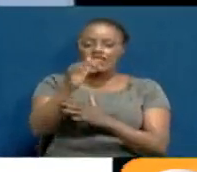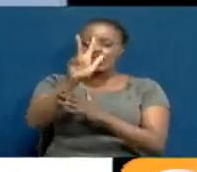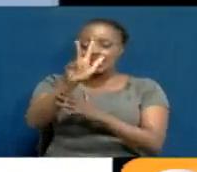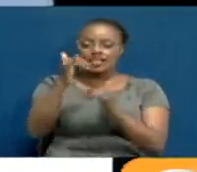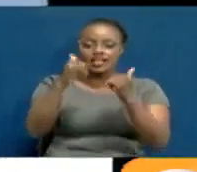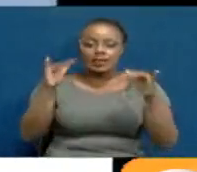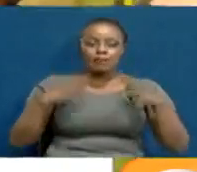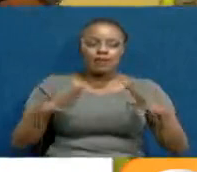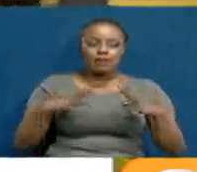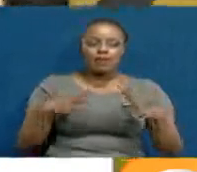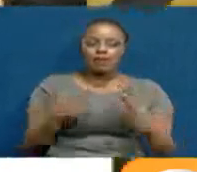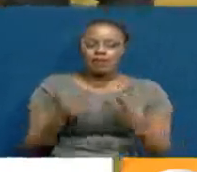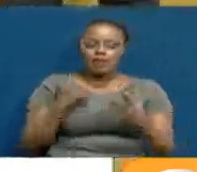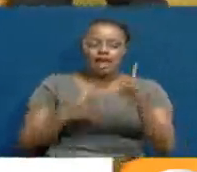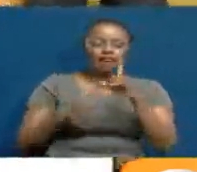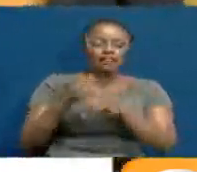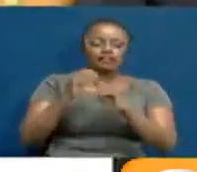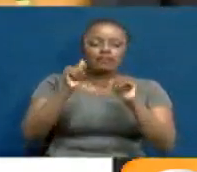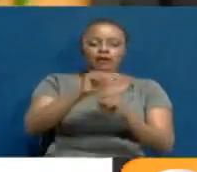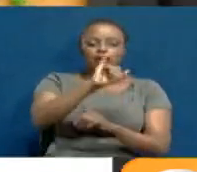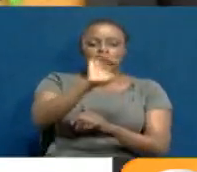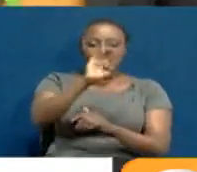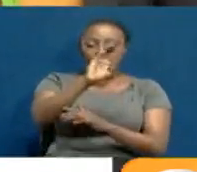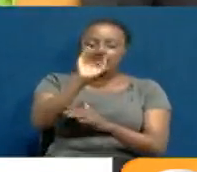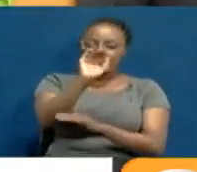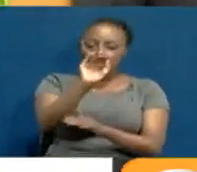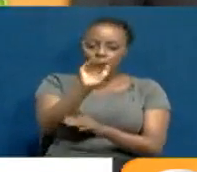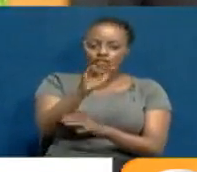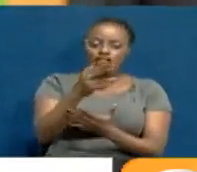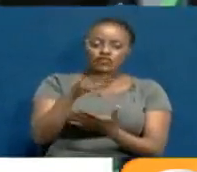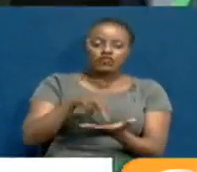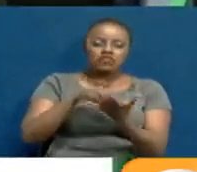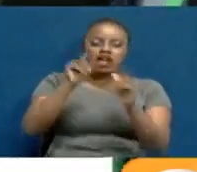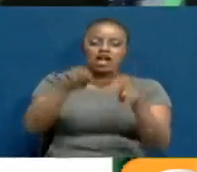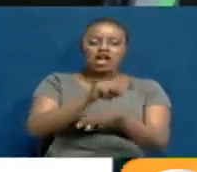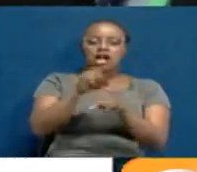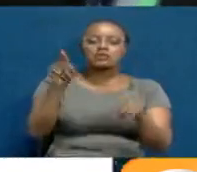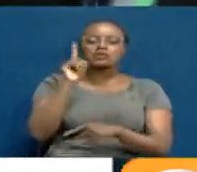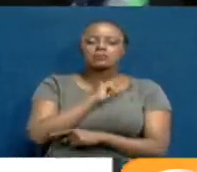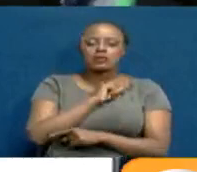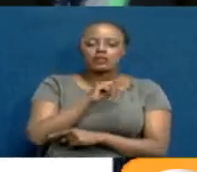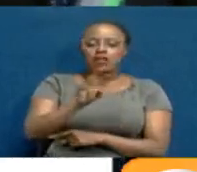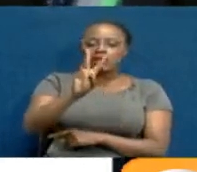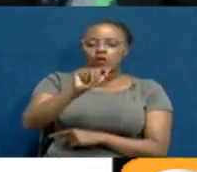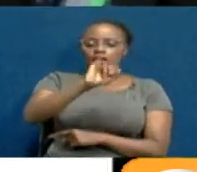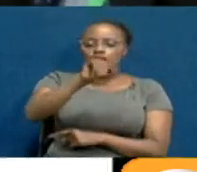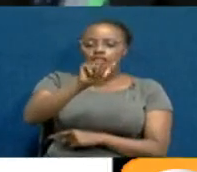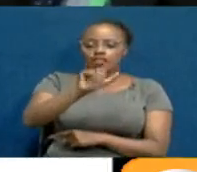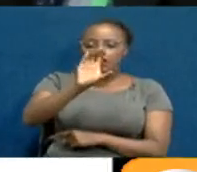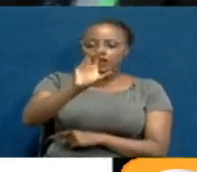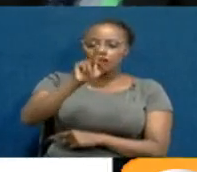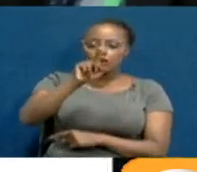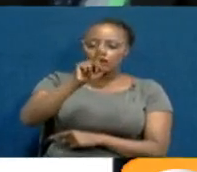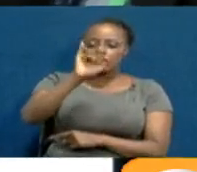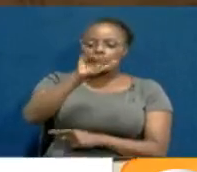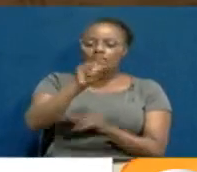watatu walishindwa kutimiza matakwa ya IEBC na maombi yao ya kuwania yakatupiliwa mbali. Wajackoyah ambaye ameahidi kuhalalisha